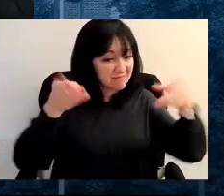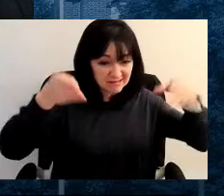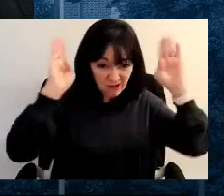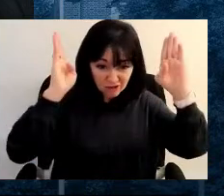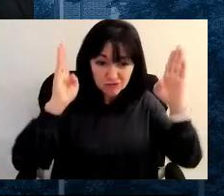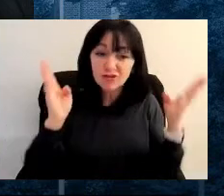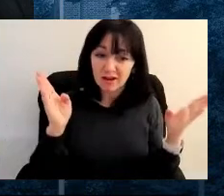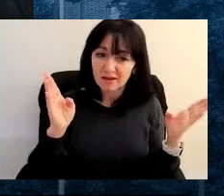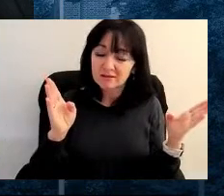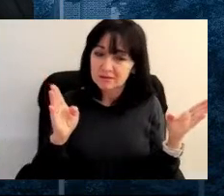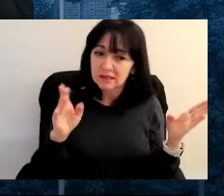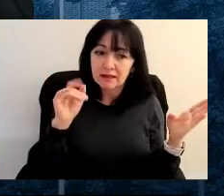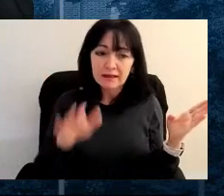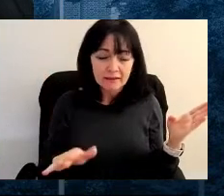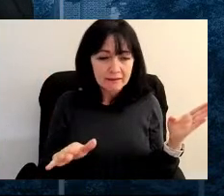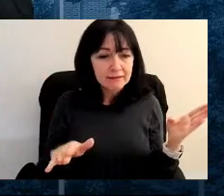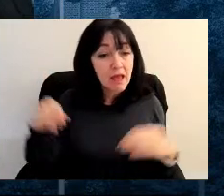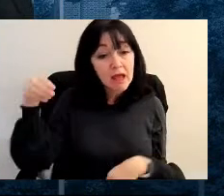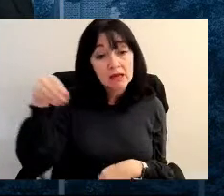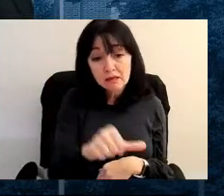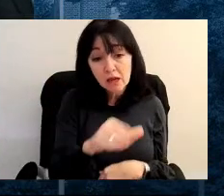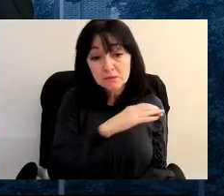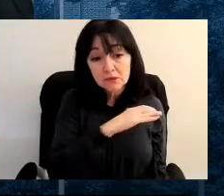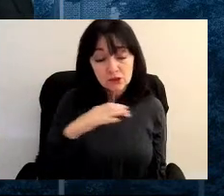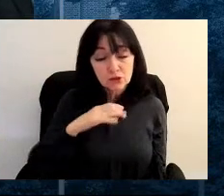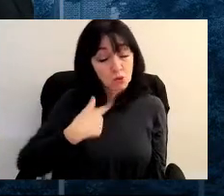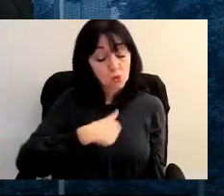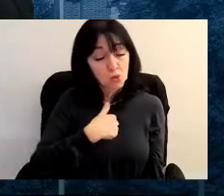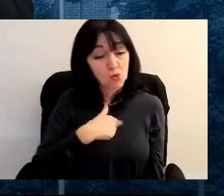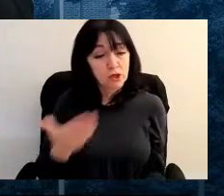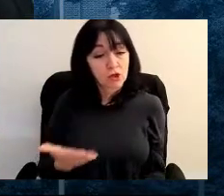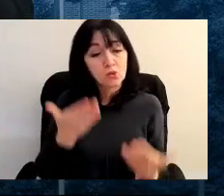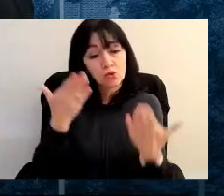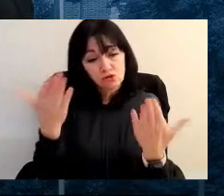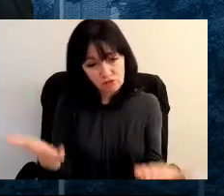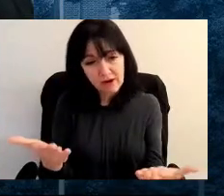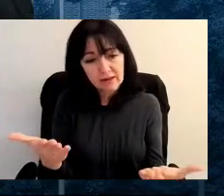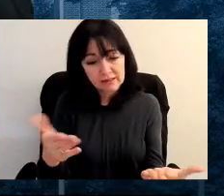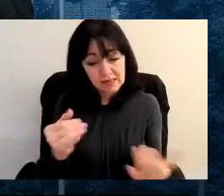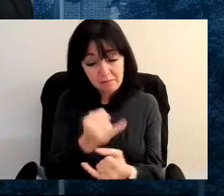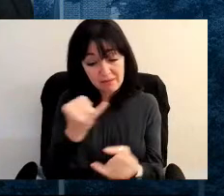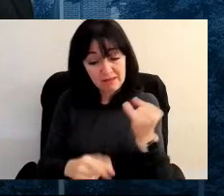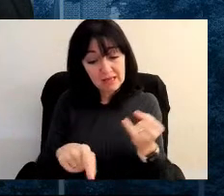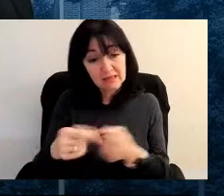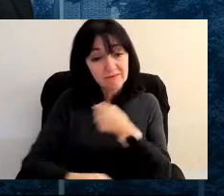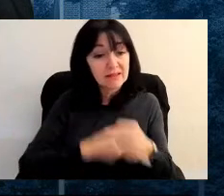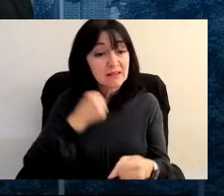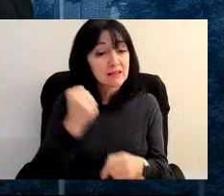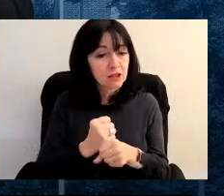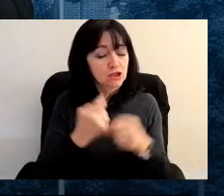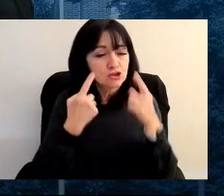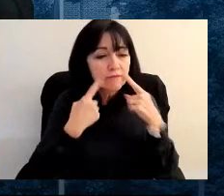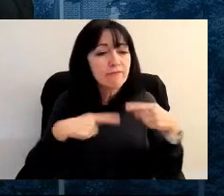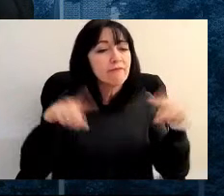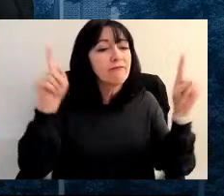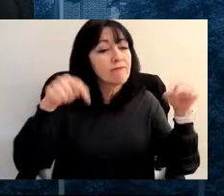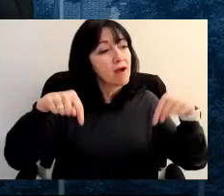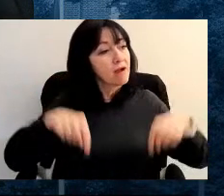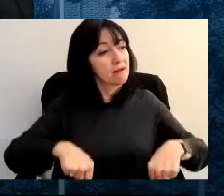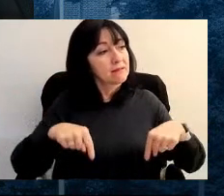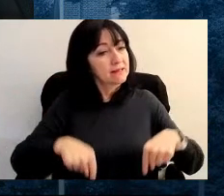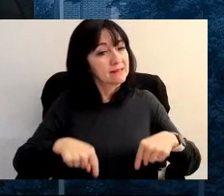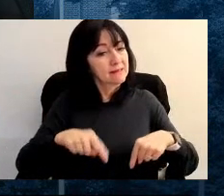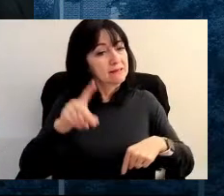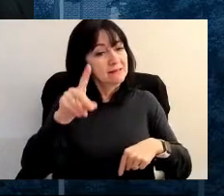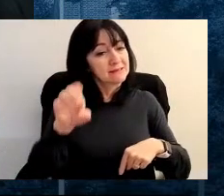Committee, what we will recommend at the end of this year, we will finally be in a place here in Delaware where our teachers